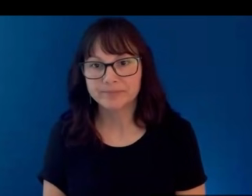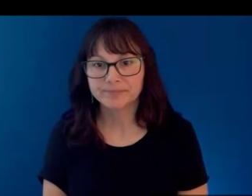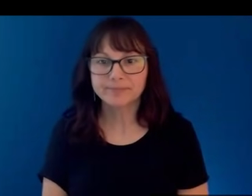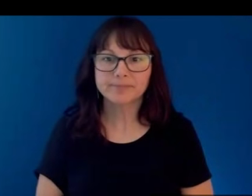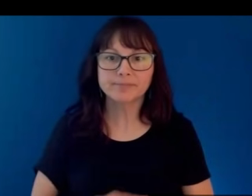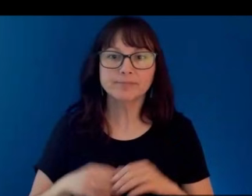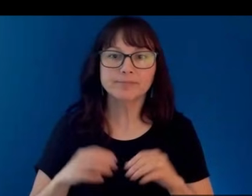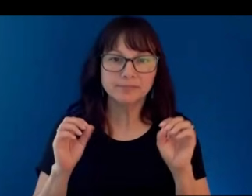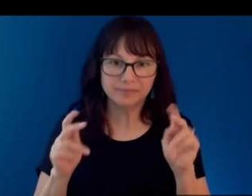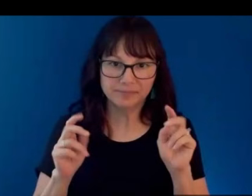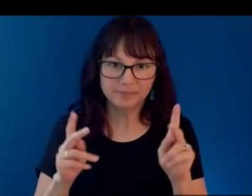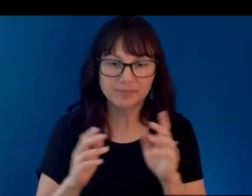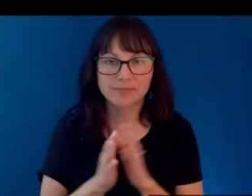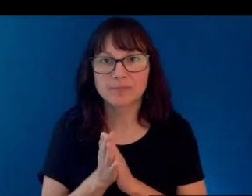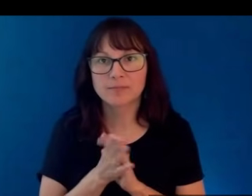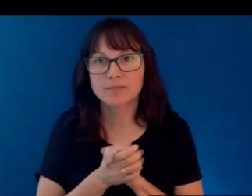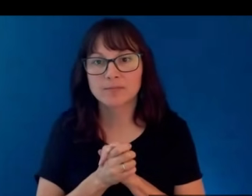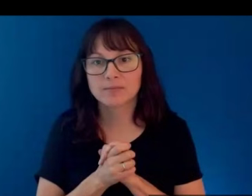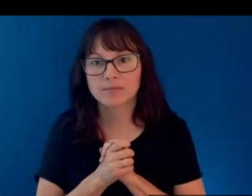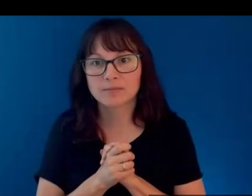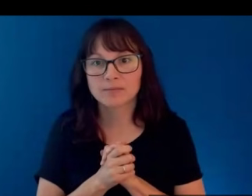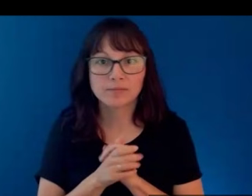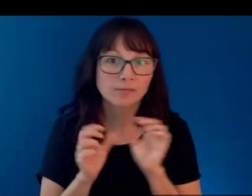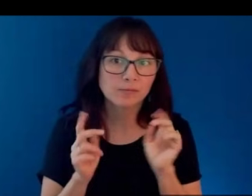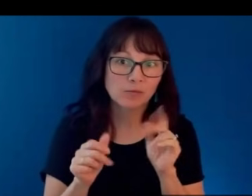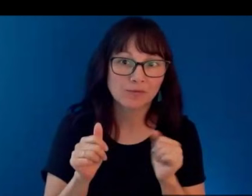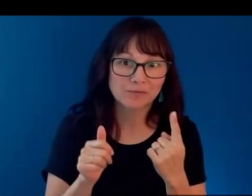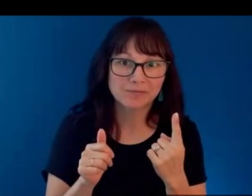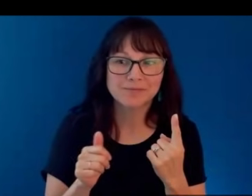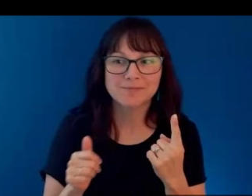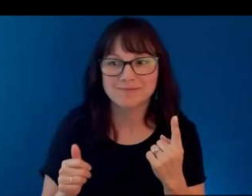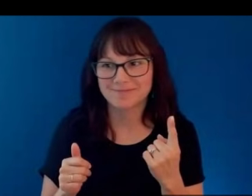All right. Well, All right, everyone.